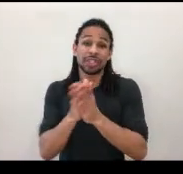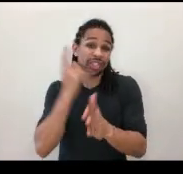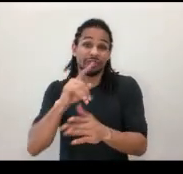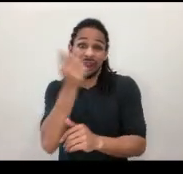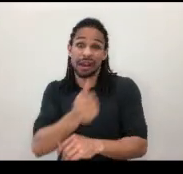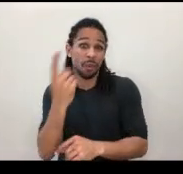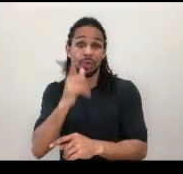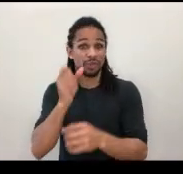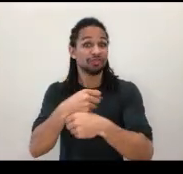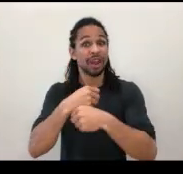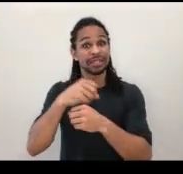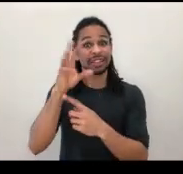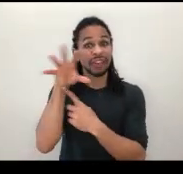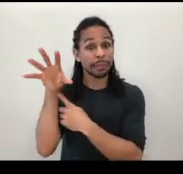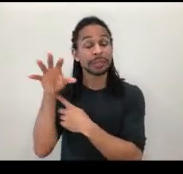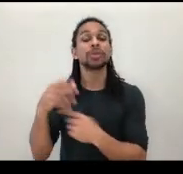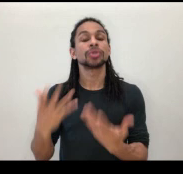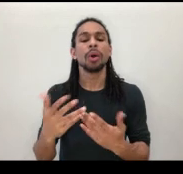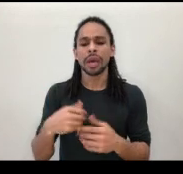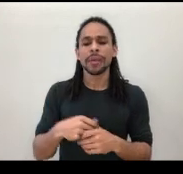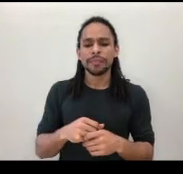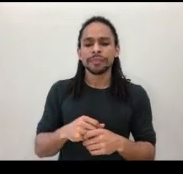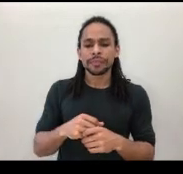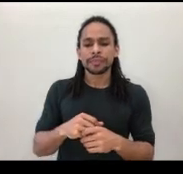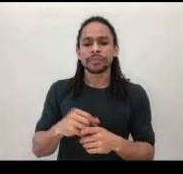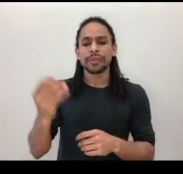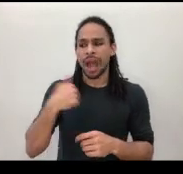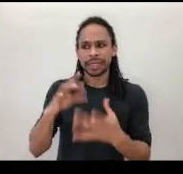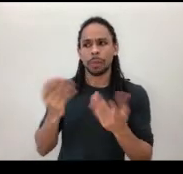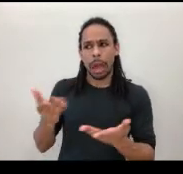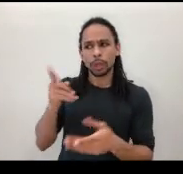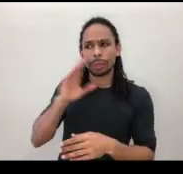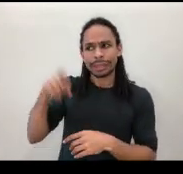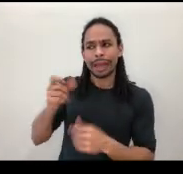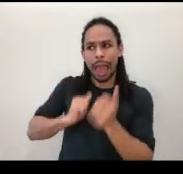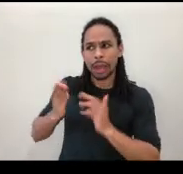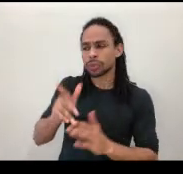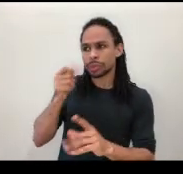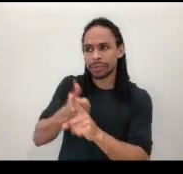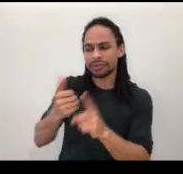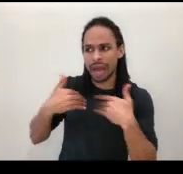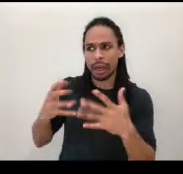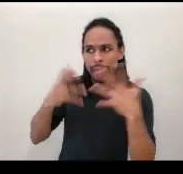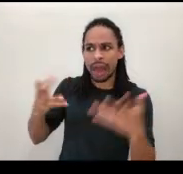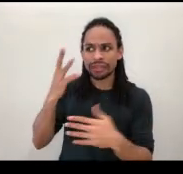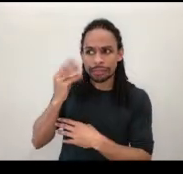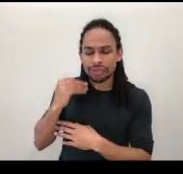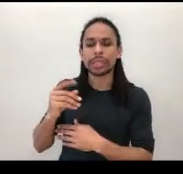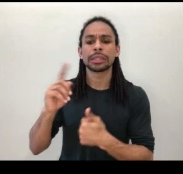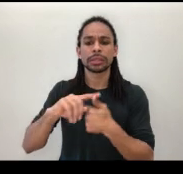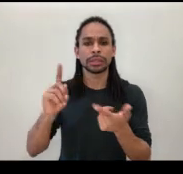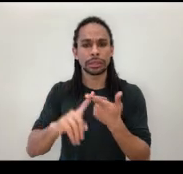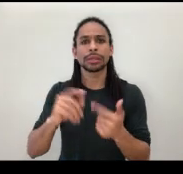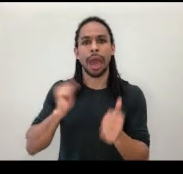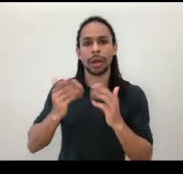I said, well, if you're looking for, you're gonna need actors who have a lot of experience. You're gonna need